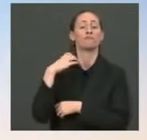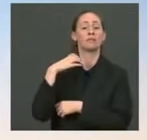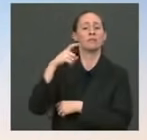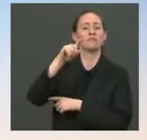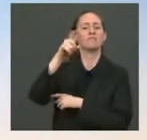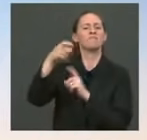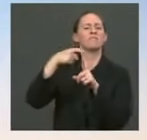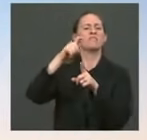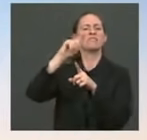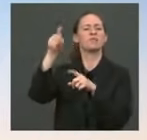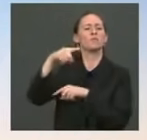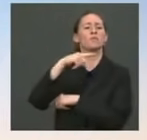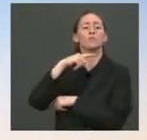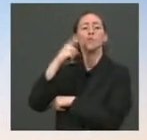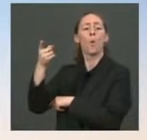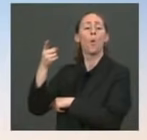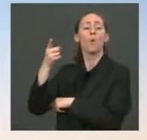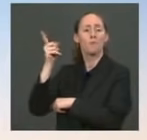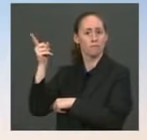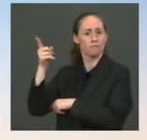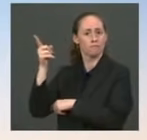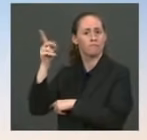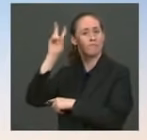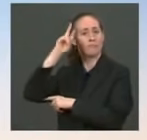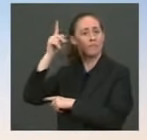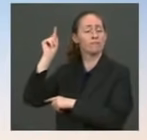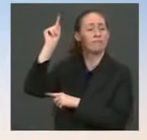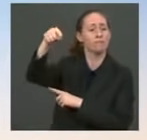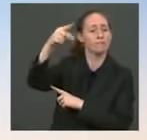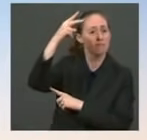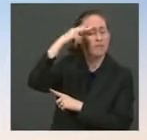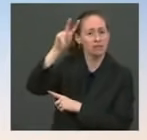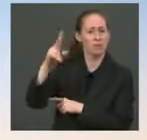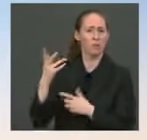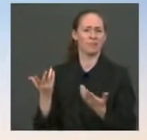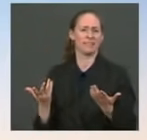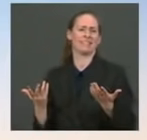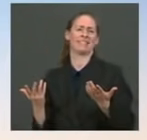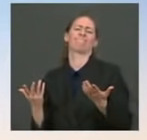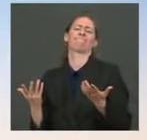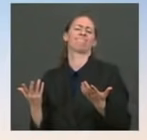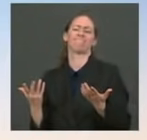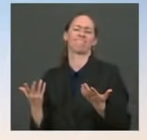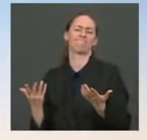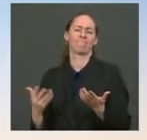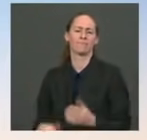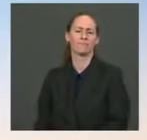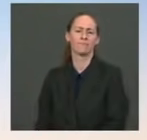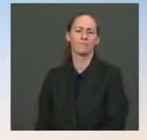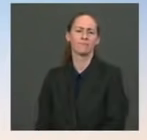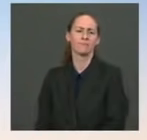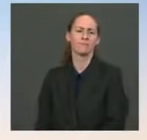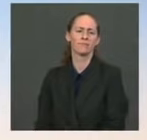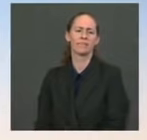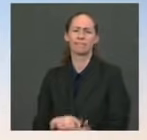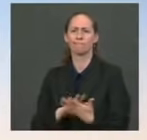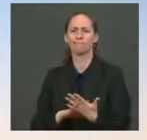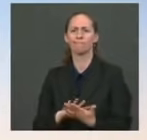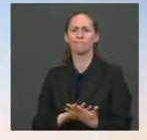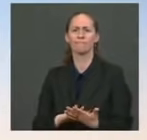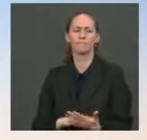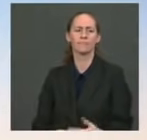to Mexico and Central America had no impact. So first, I'm wondering if the administration can just detail some tangible examples of